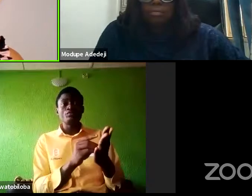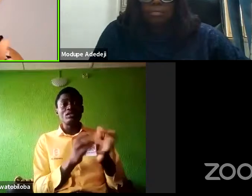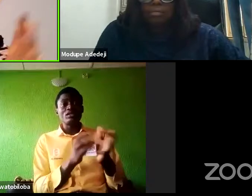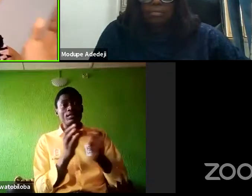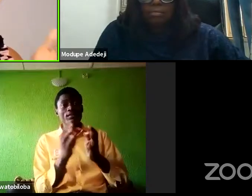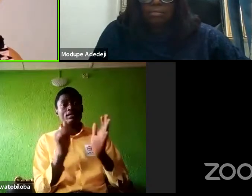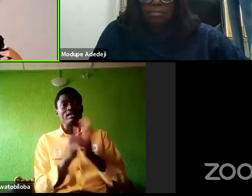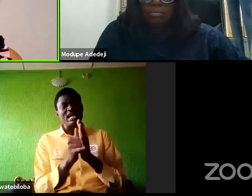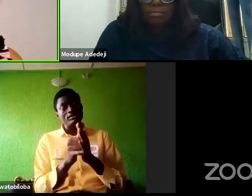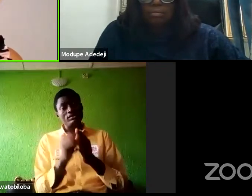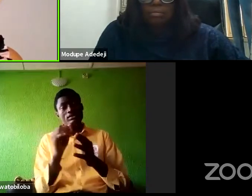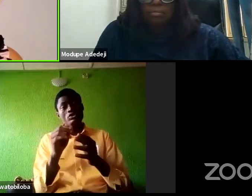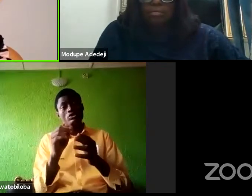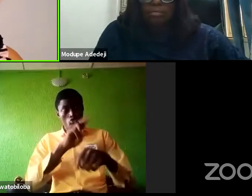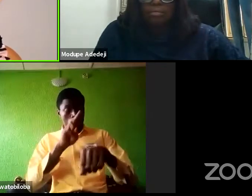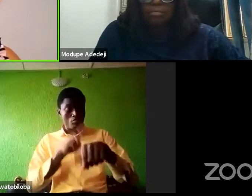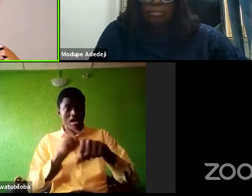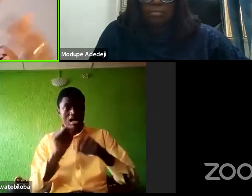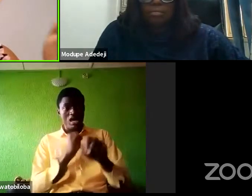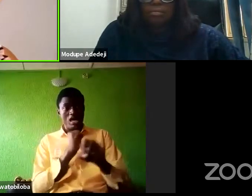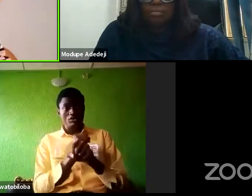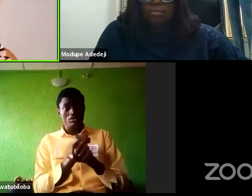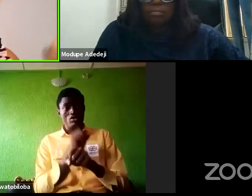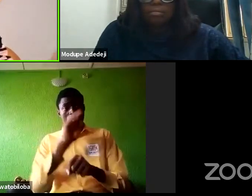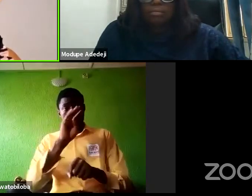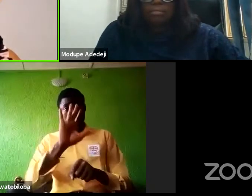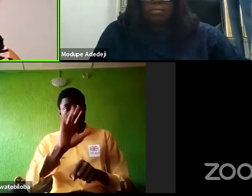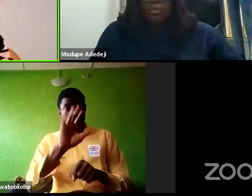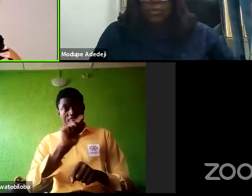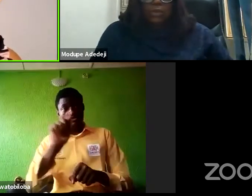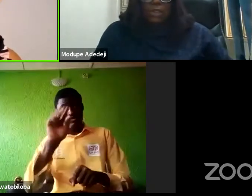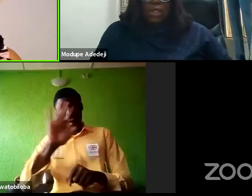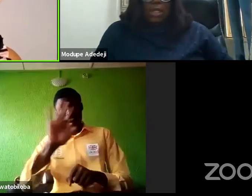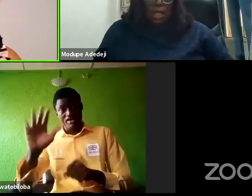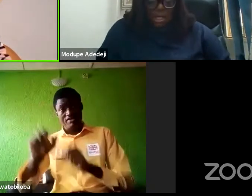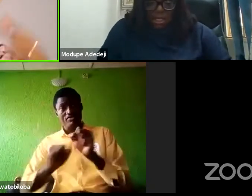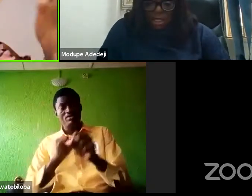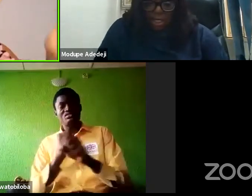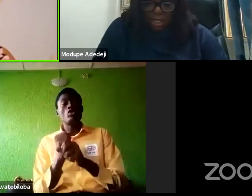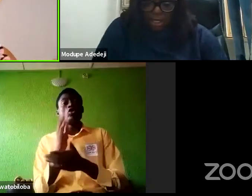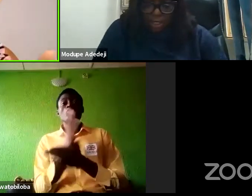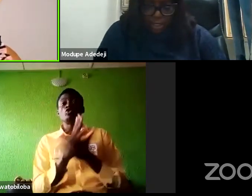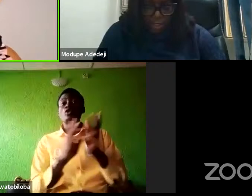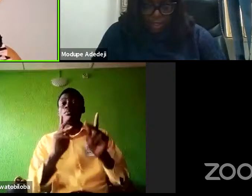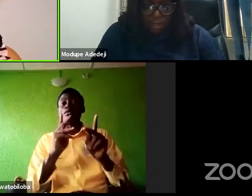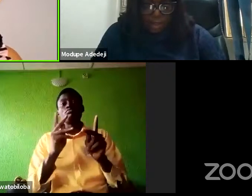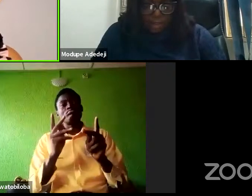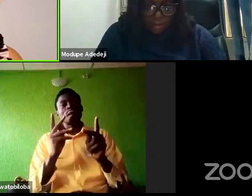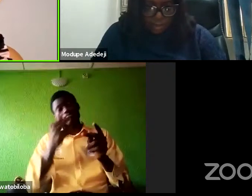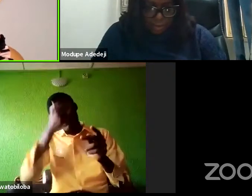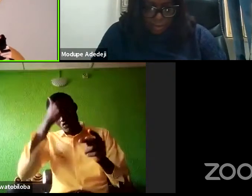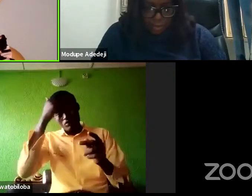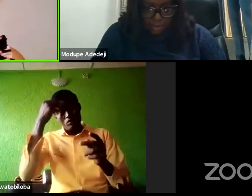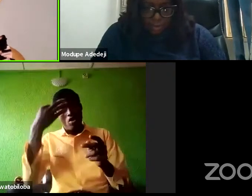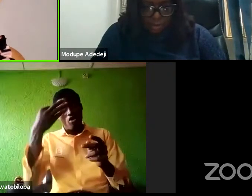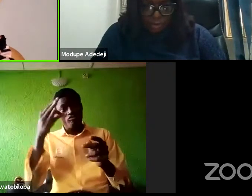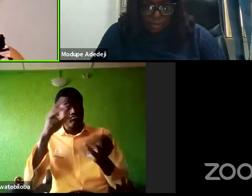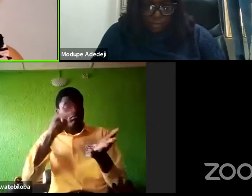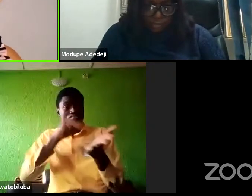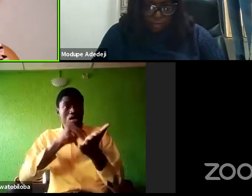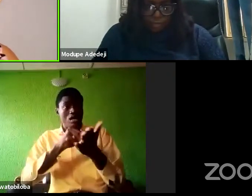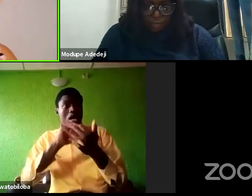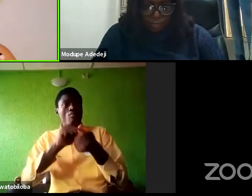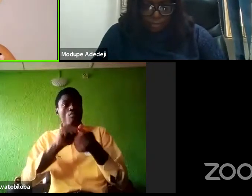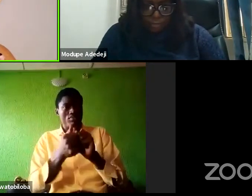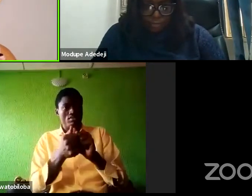and some other people, due to anatomical or medical issues, could start earlier. She could